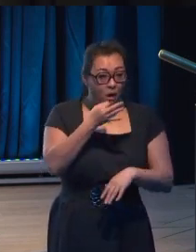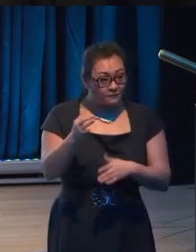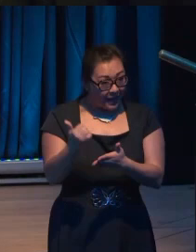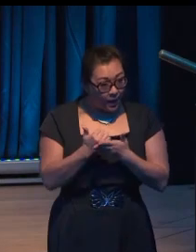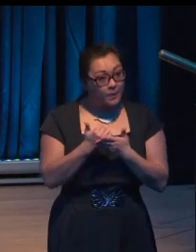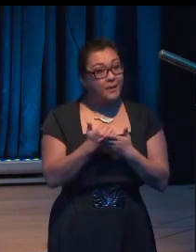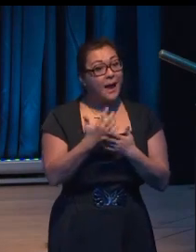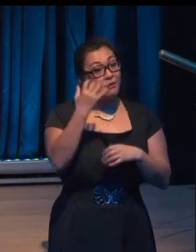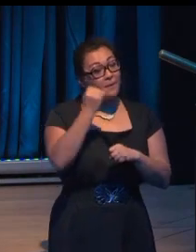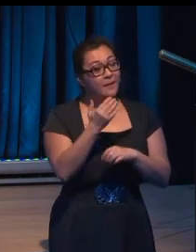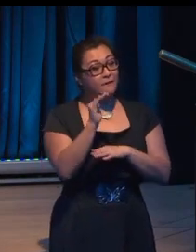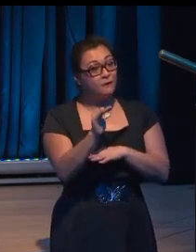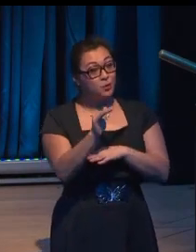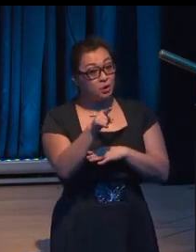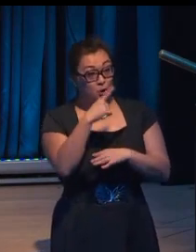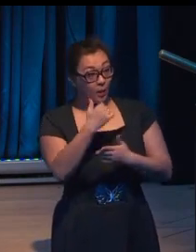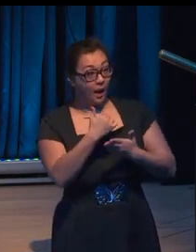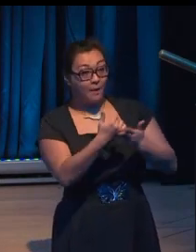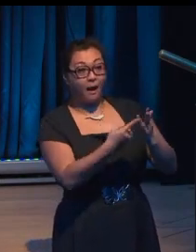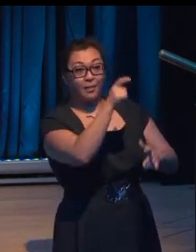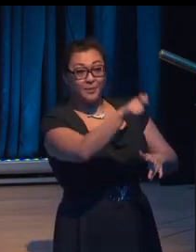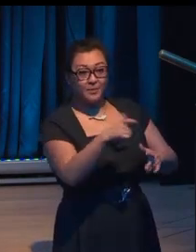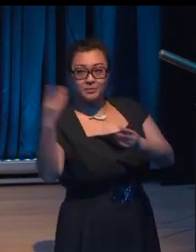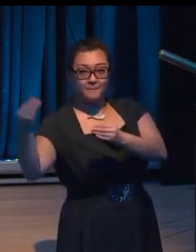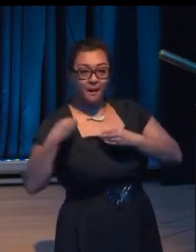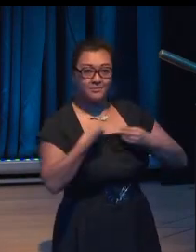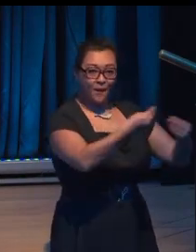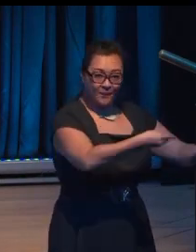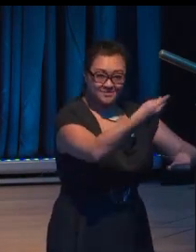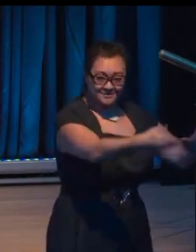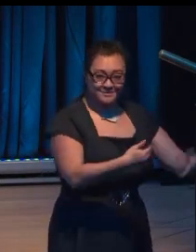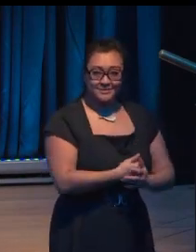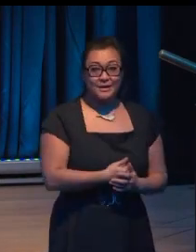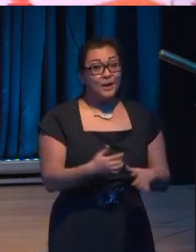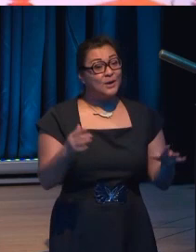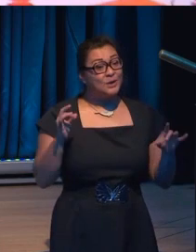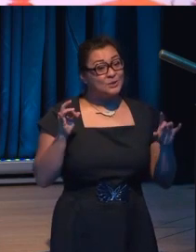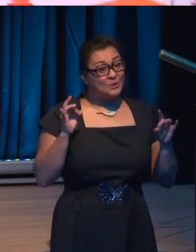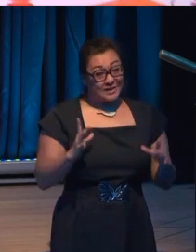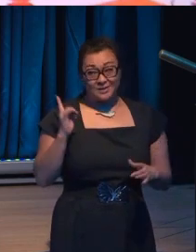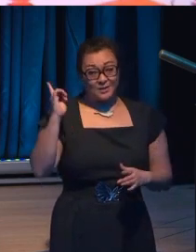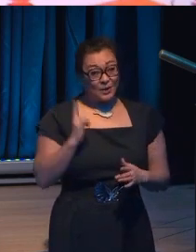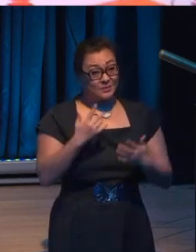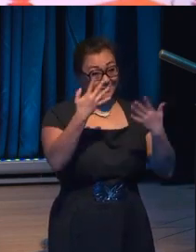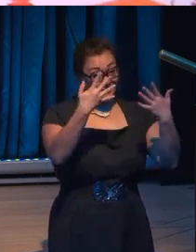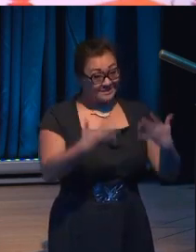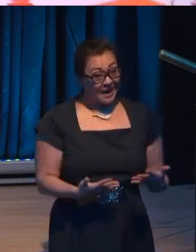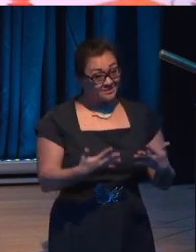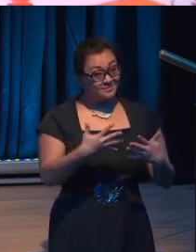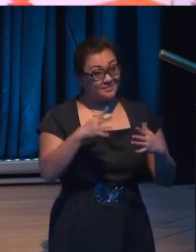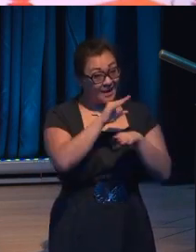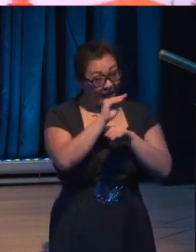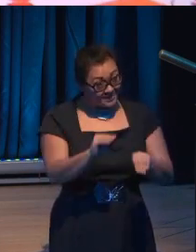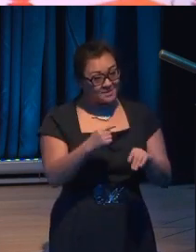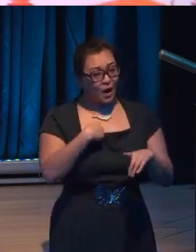And that is the end. So they were kind of the 10 lessons that throughout my first 6 months I wish that I'd known earlier and